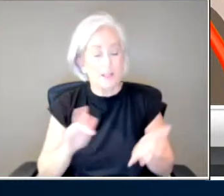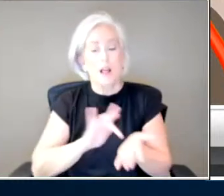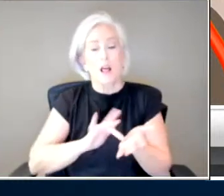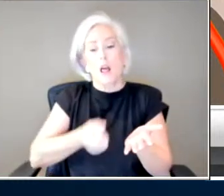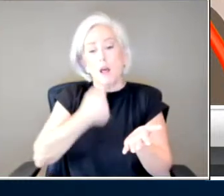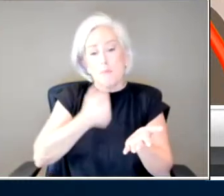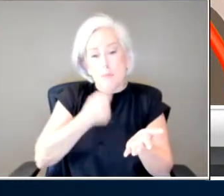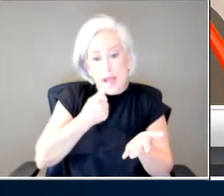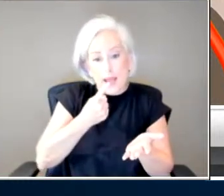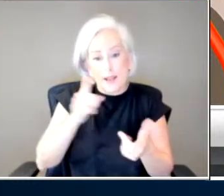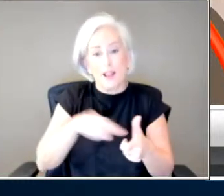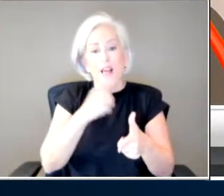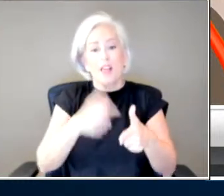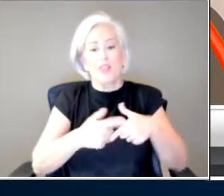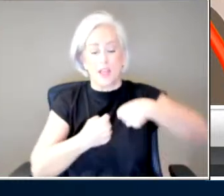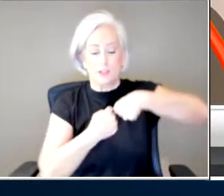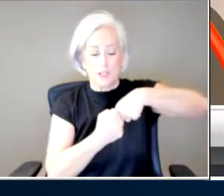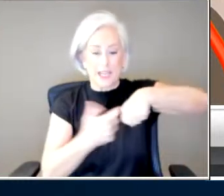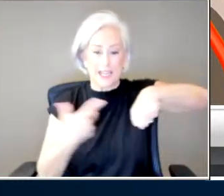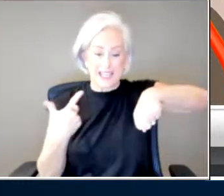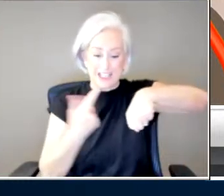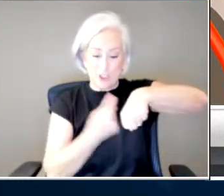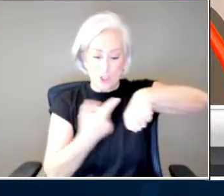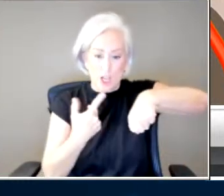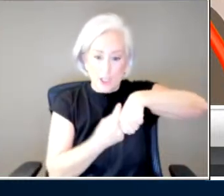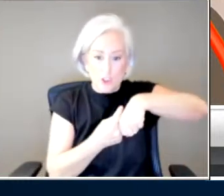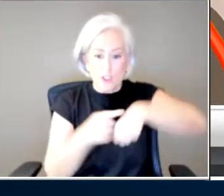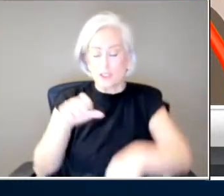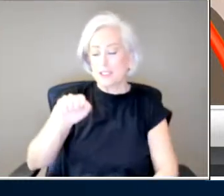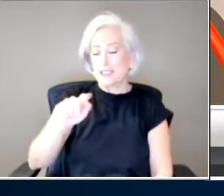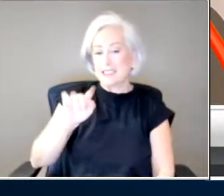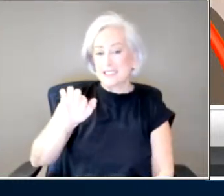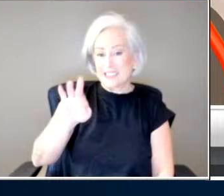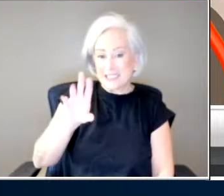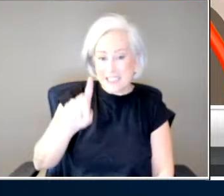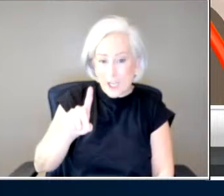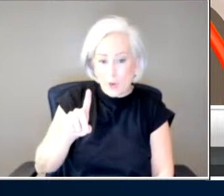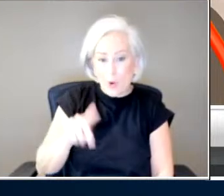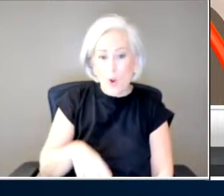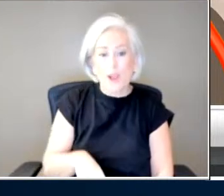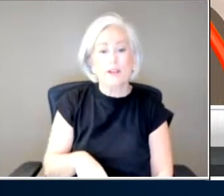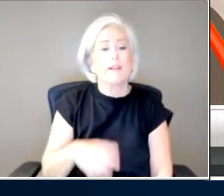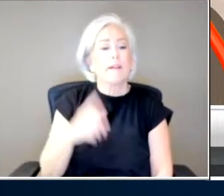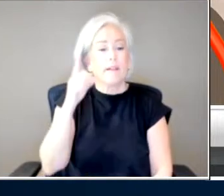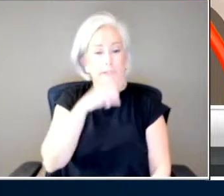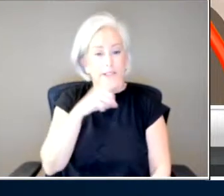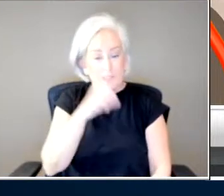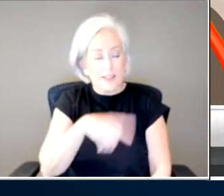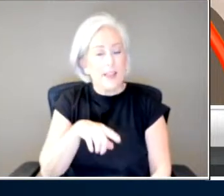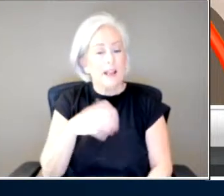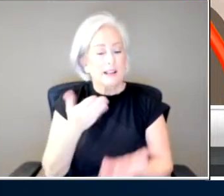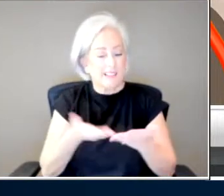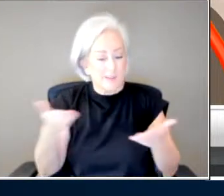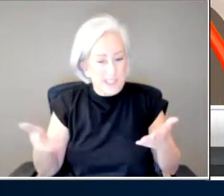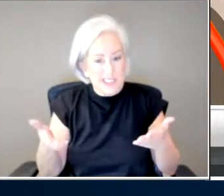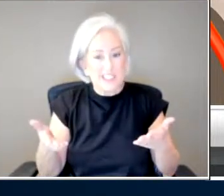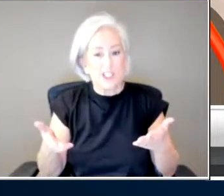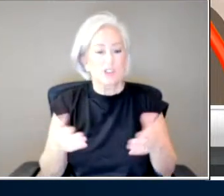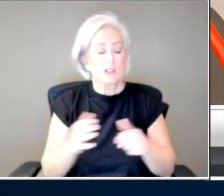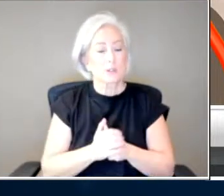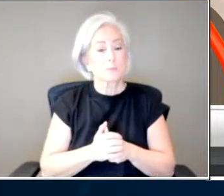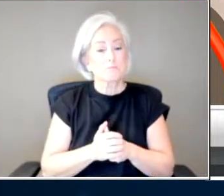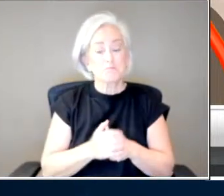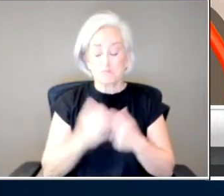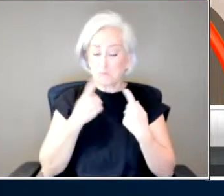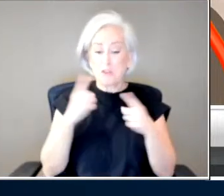joint injections with either steroids or synthetic materials. So those are effective for a lot of people for a